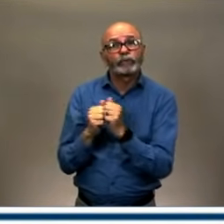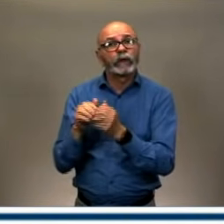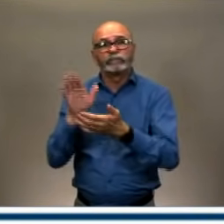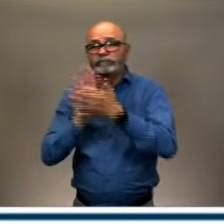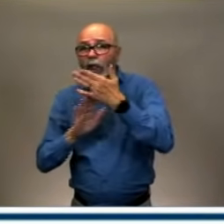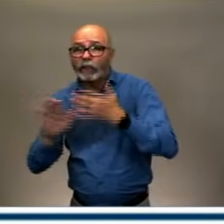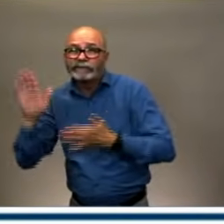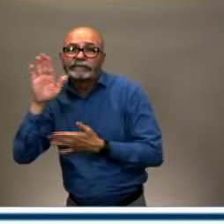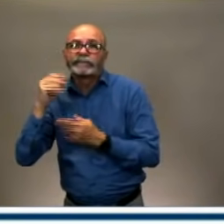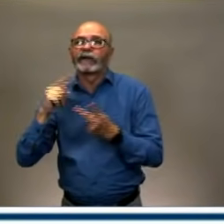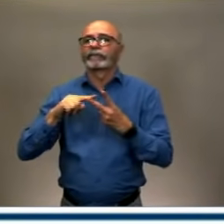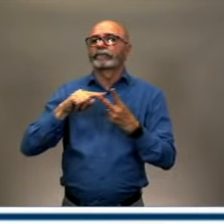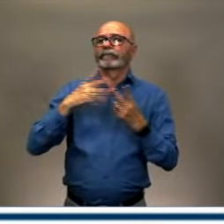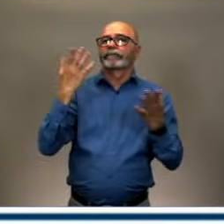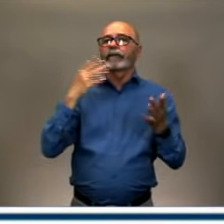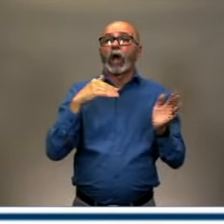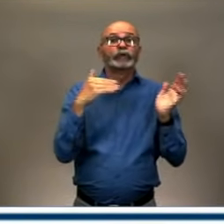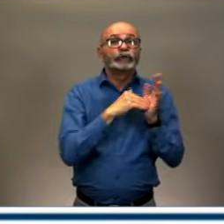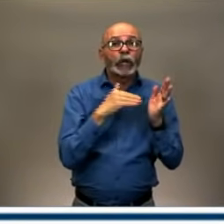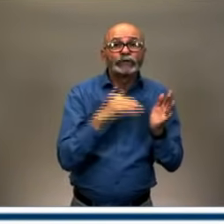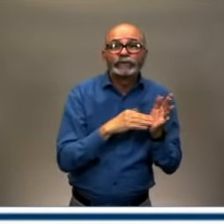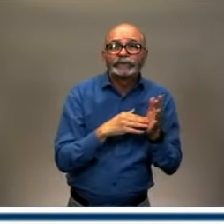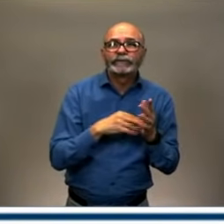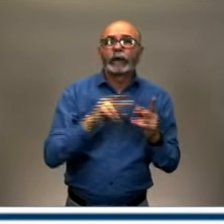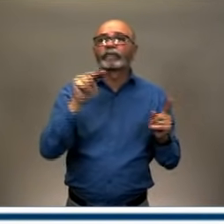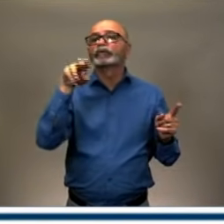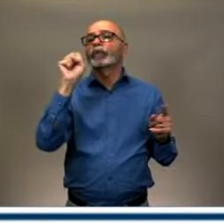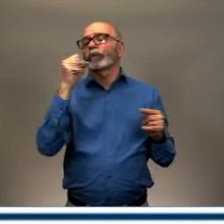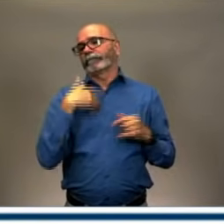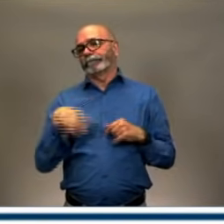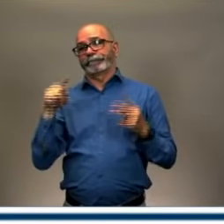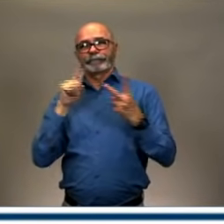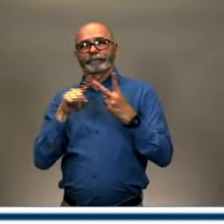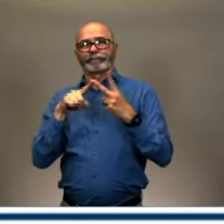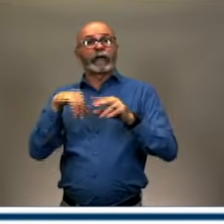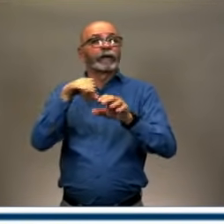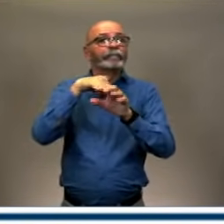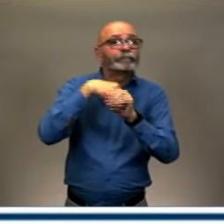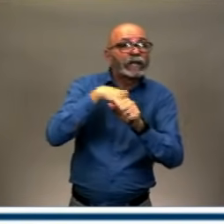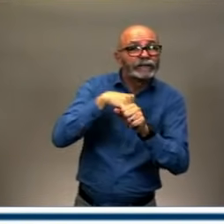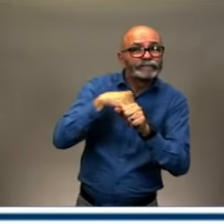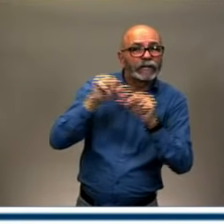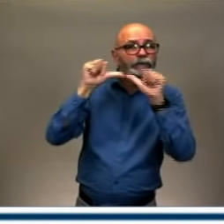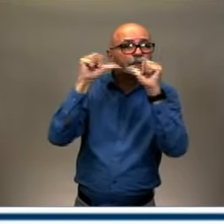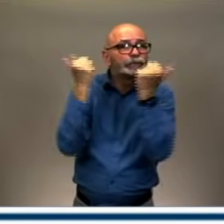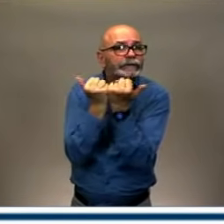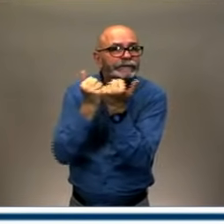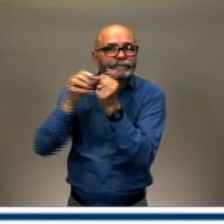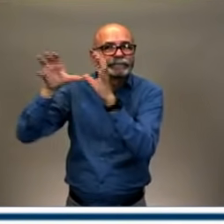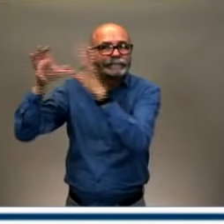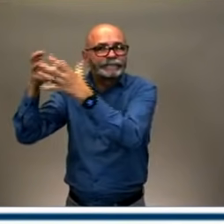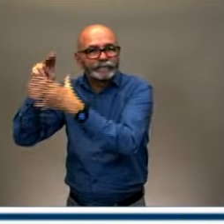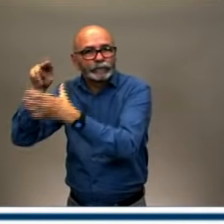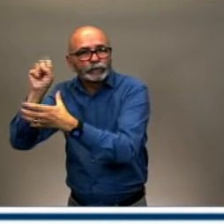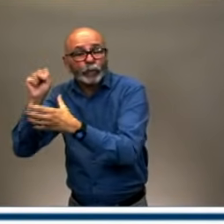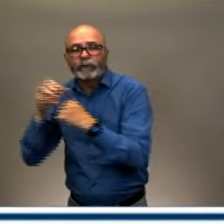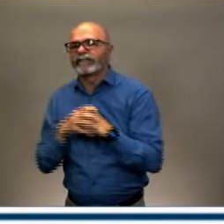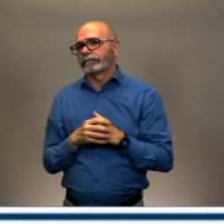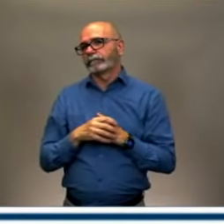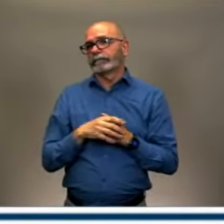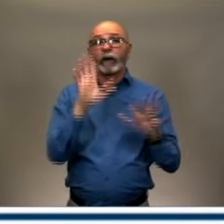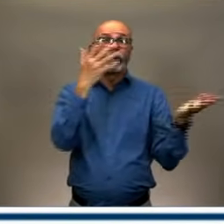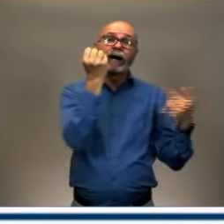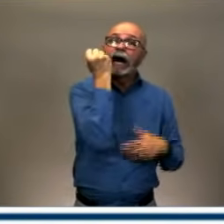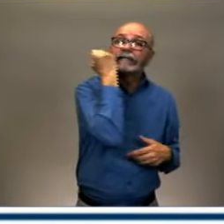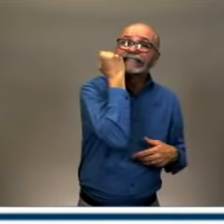use examples, with Doctors Nova Scotia, with the Pharmacy Association of Nova Scotia, the dentists, veterinarians, lots of other folks who we can